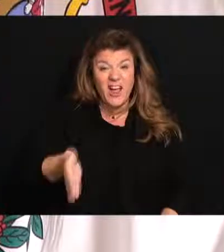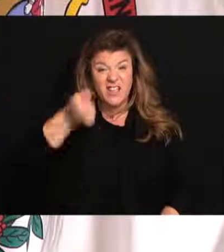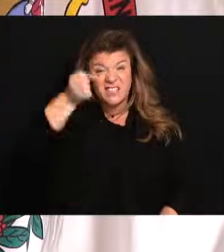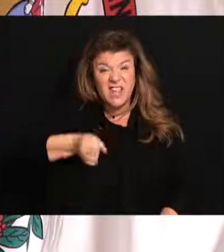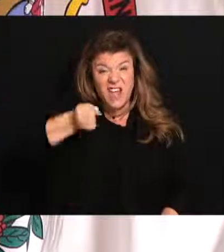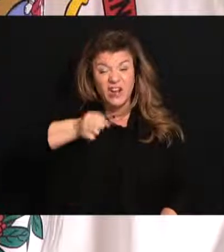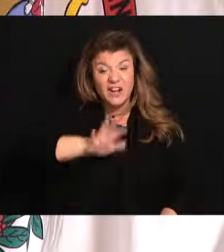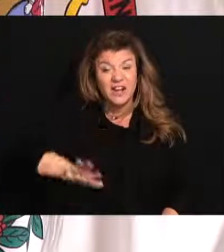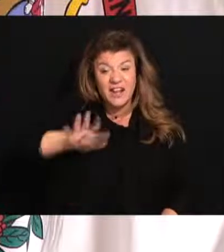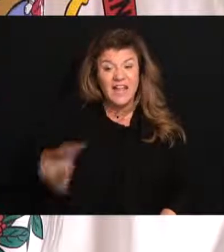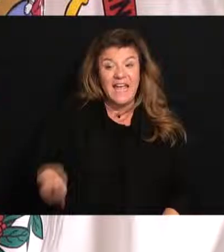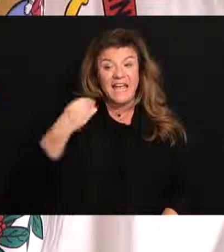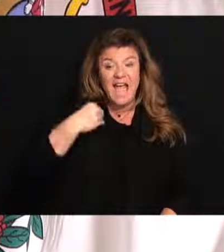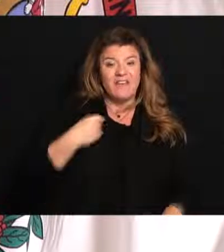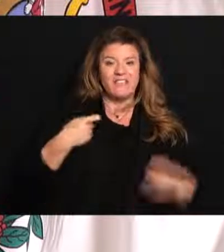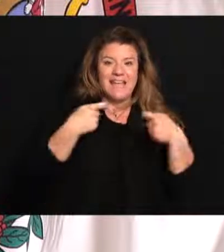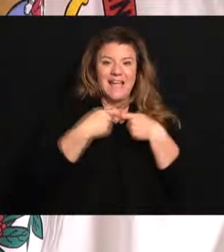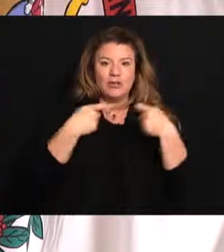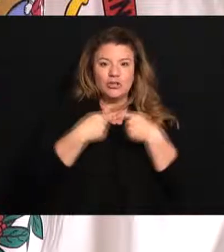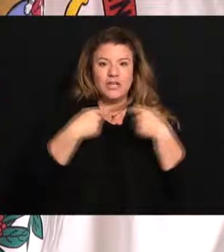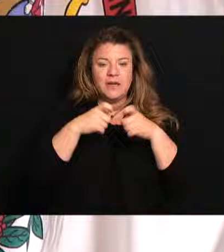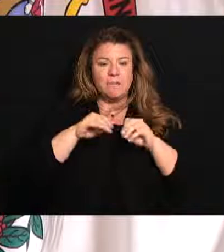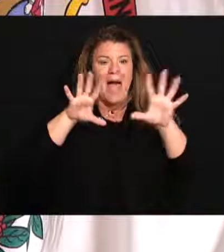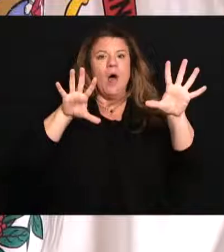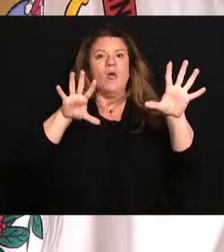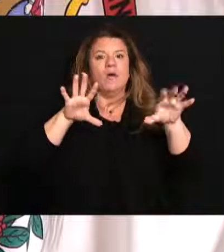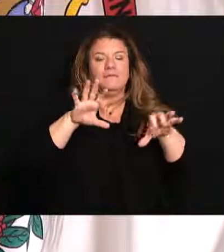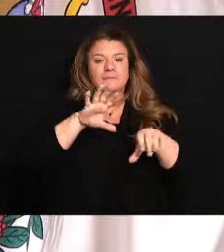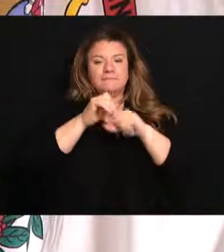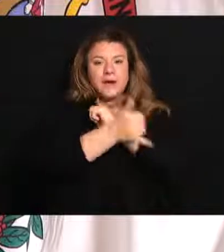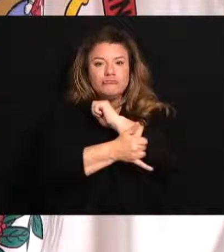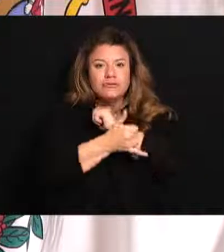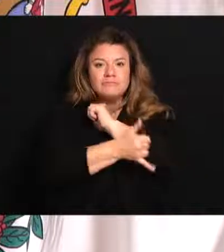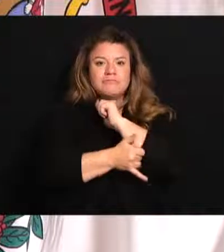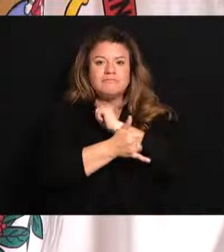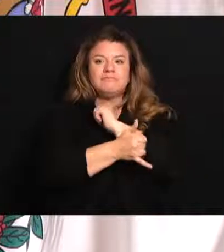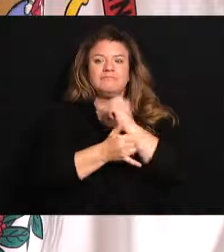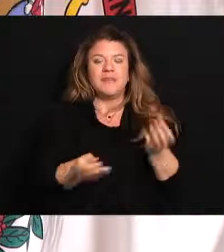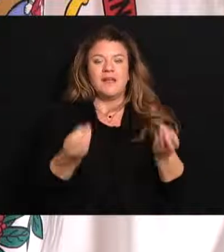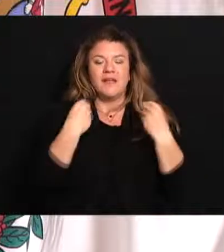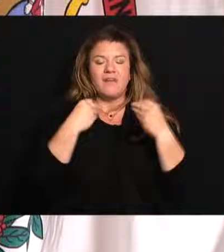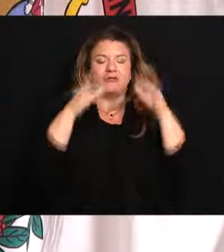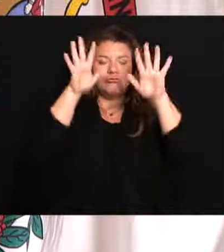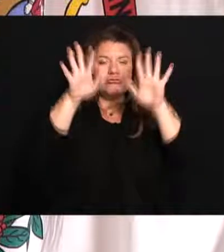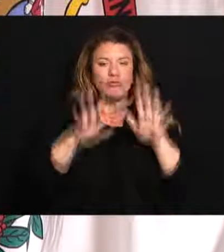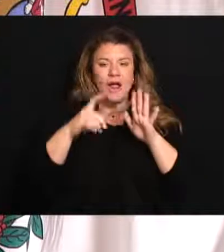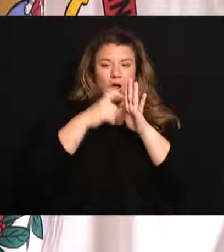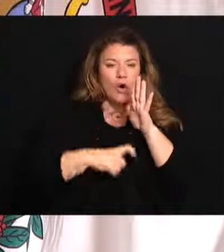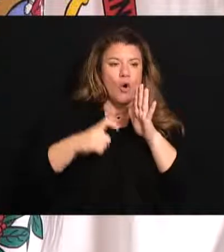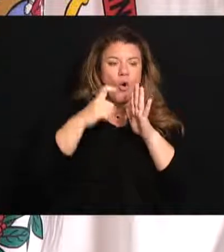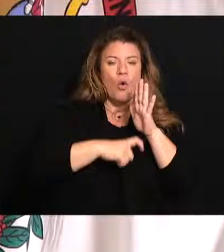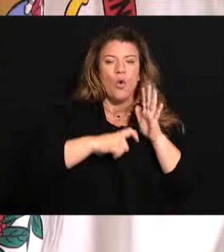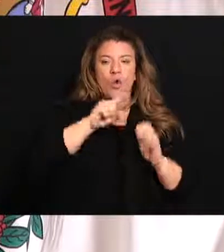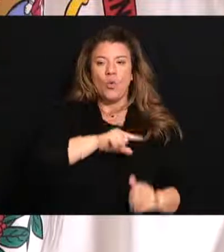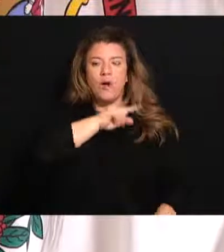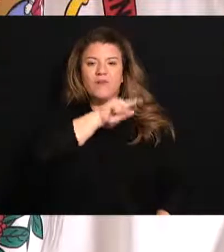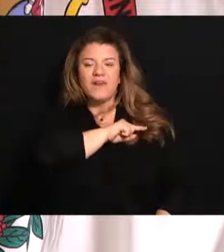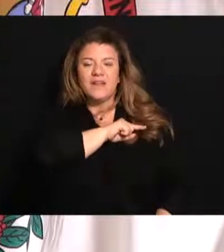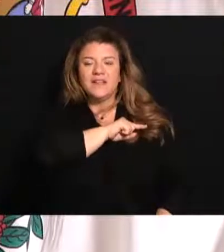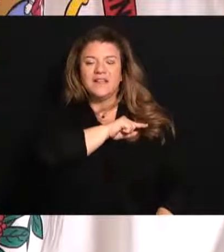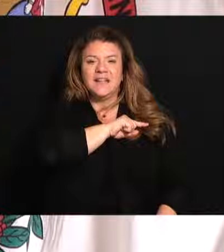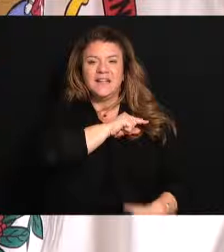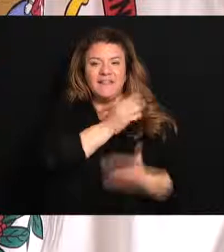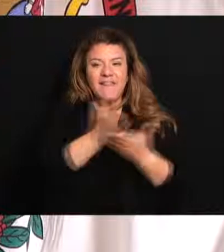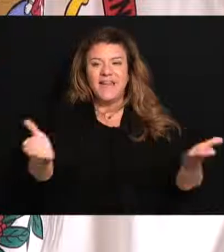the energy to power the country, and absolutely gave us the great coal qualities, the great metallurgical coal qualities